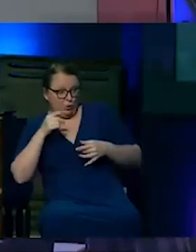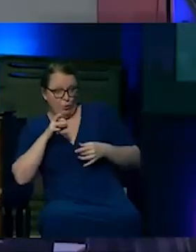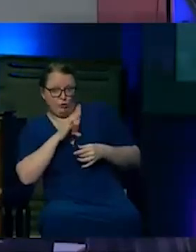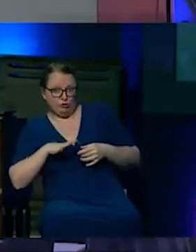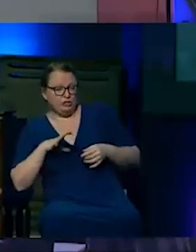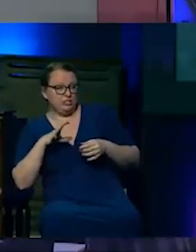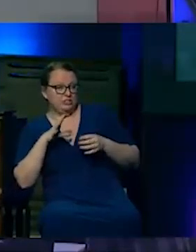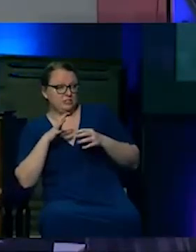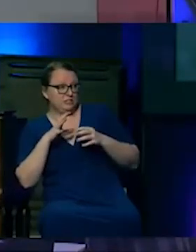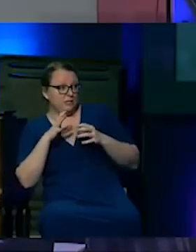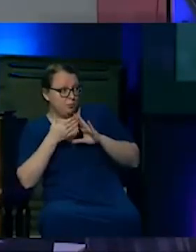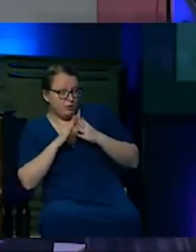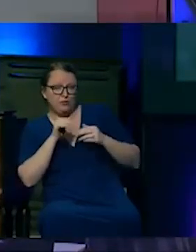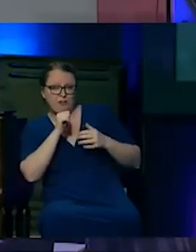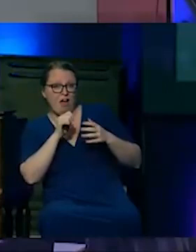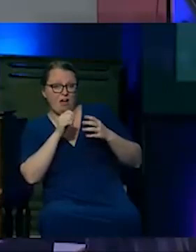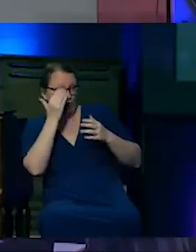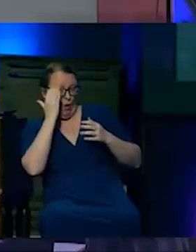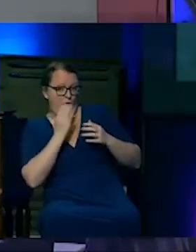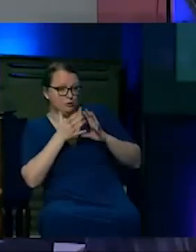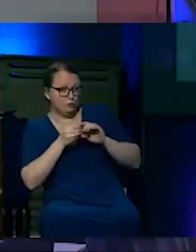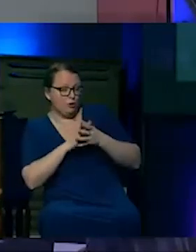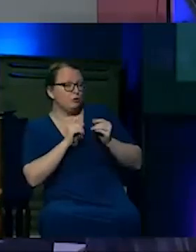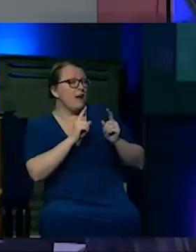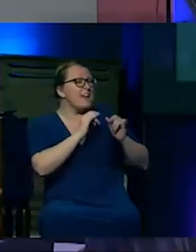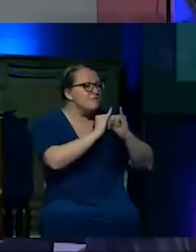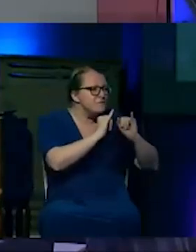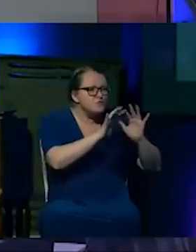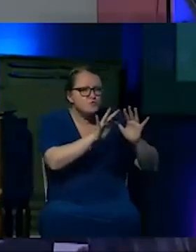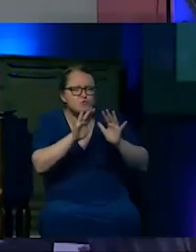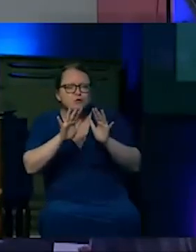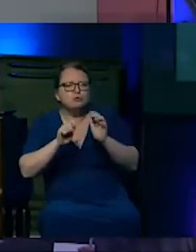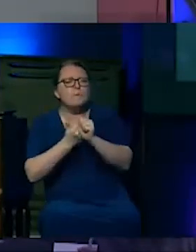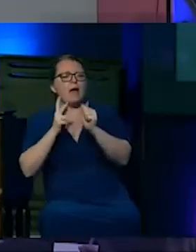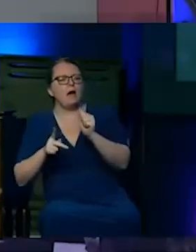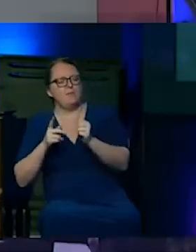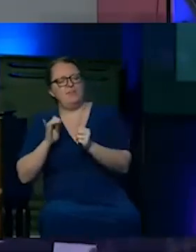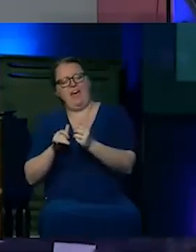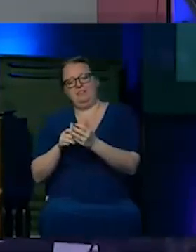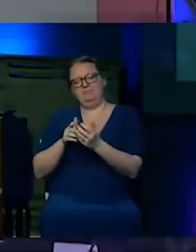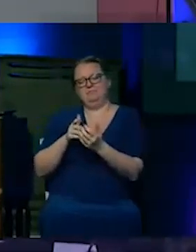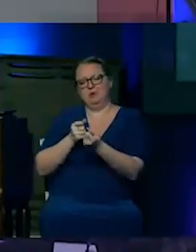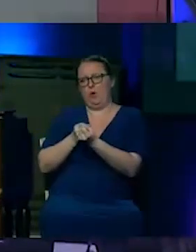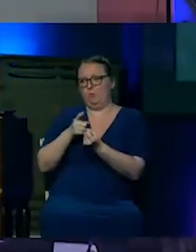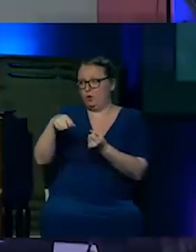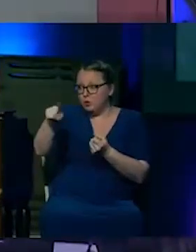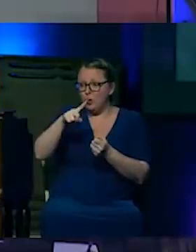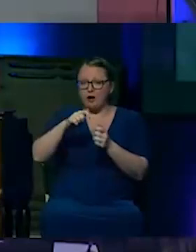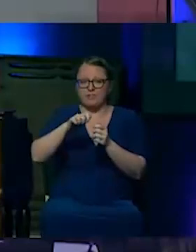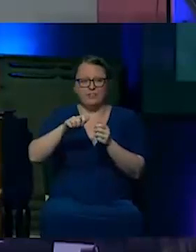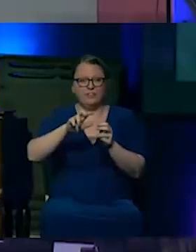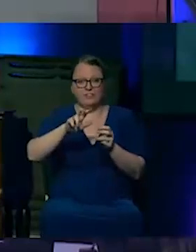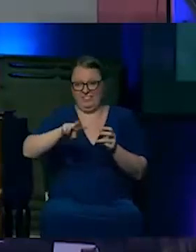or experiences. And so I interviewed a lot of people. I shared some of that to kind of back things up. You, however, are on the other side of it.